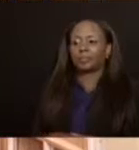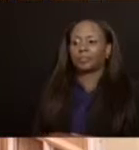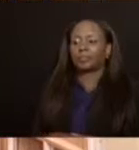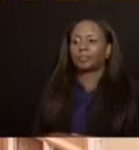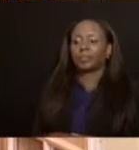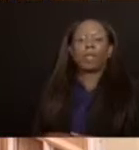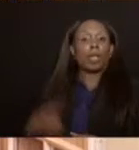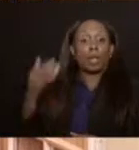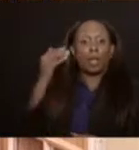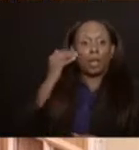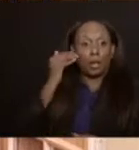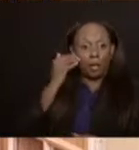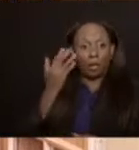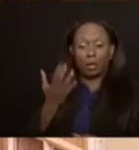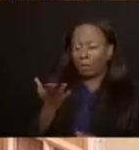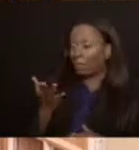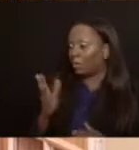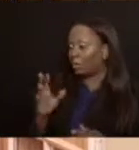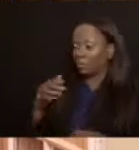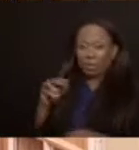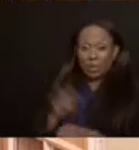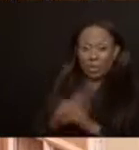with persons to have it digitized. Jeffrey?